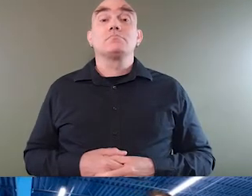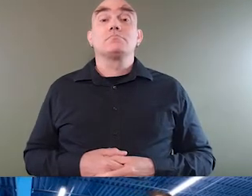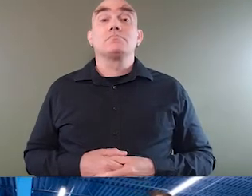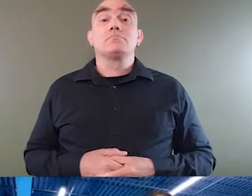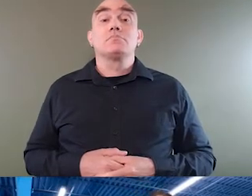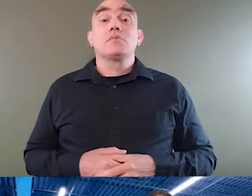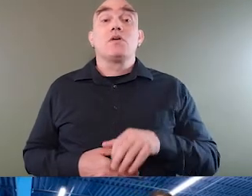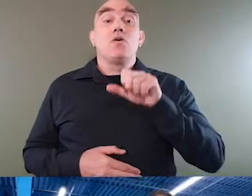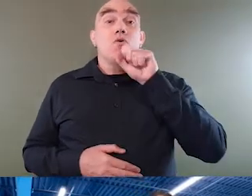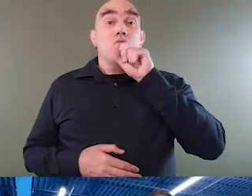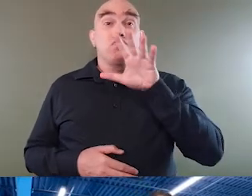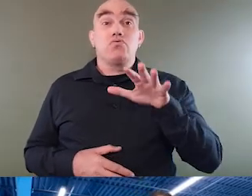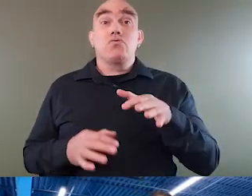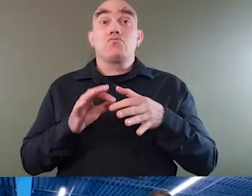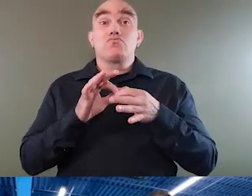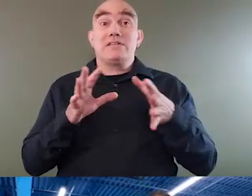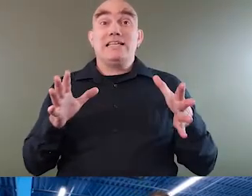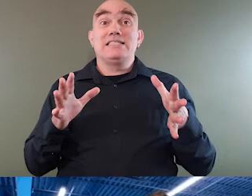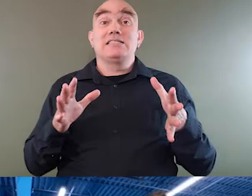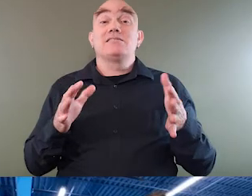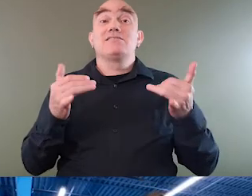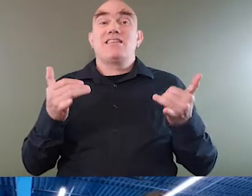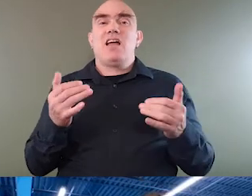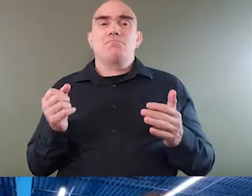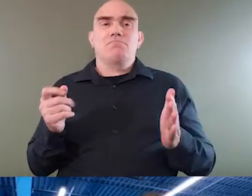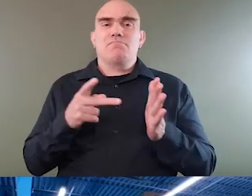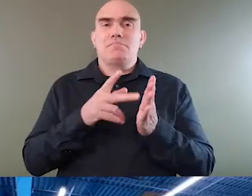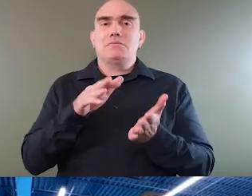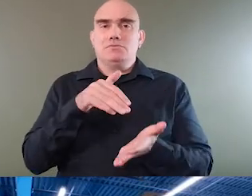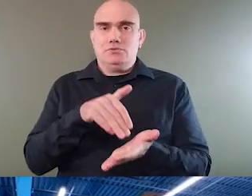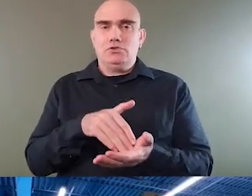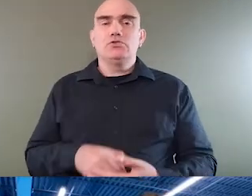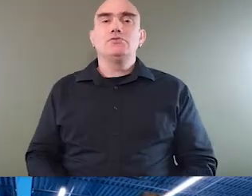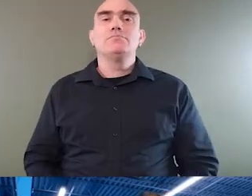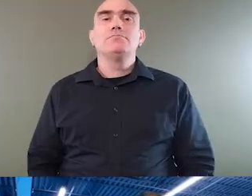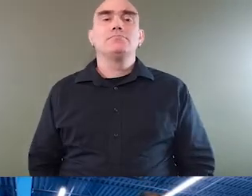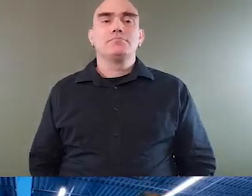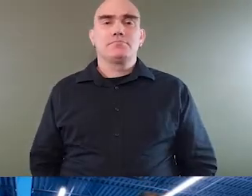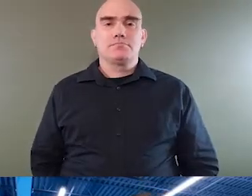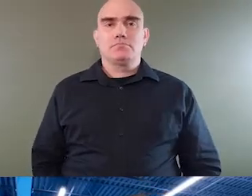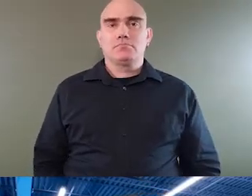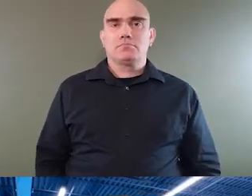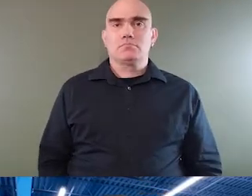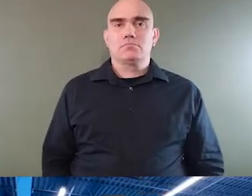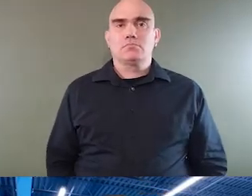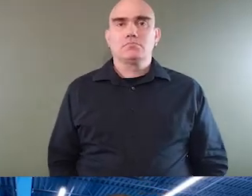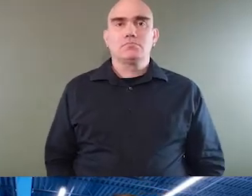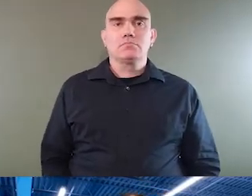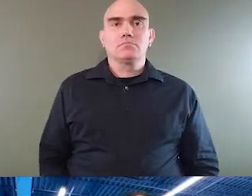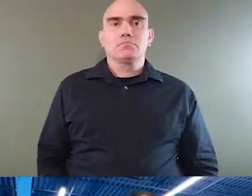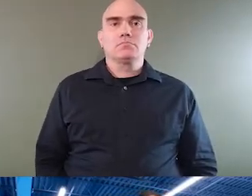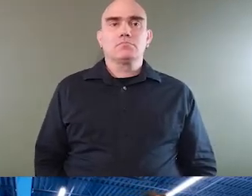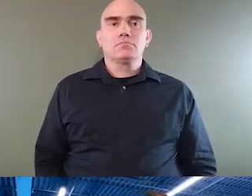And exhale, release, and let's all meet back in center.